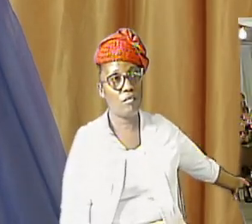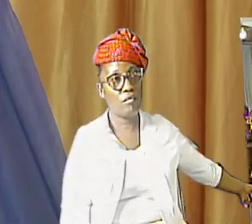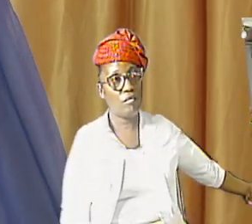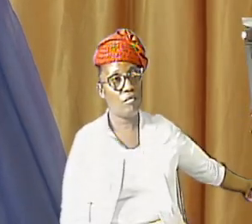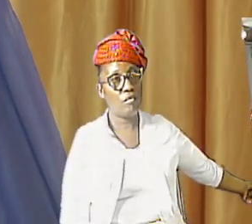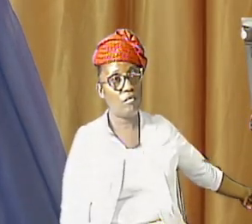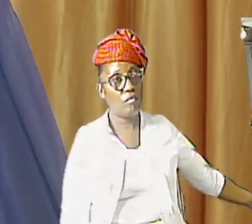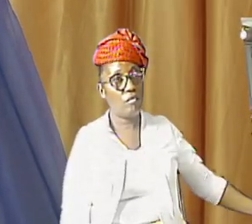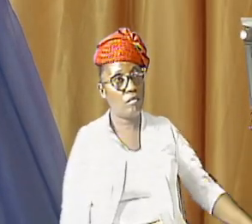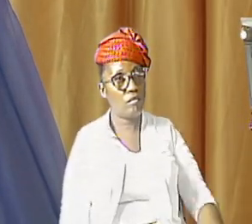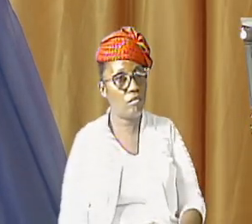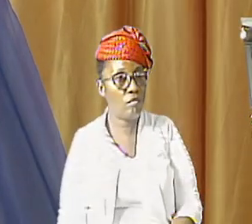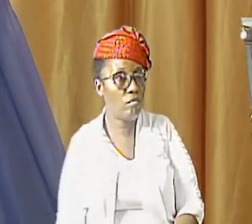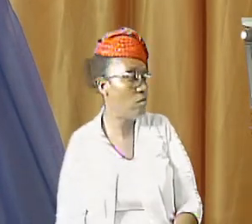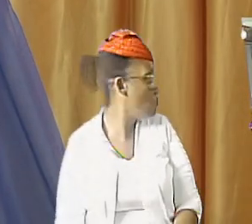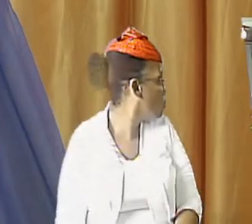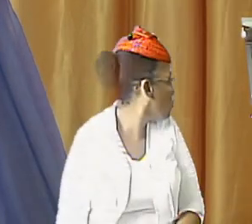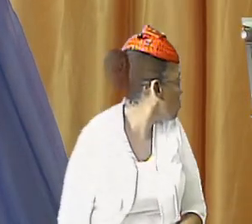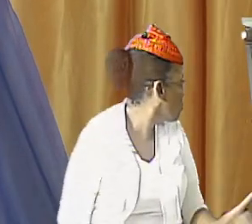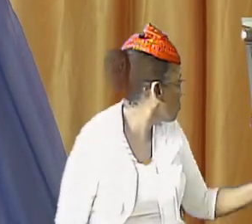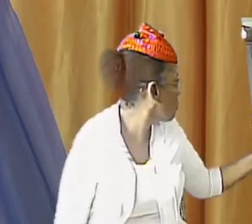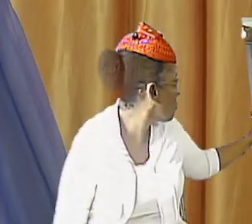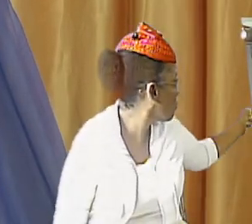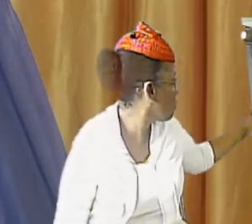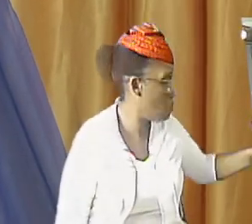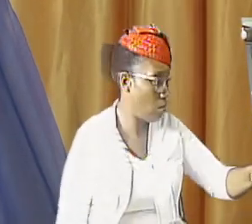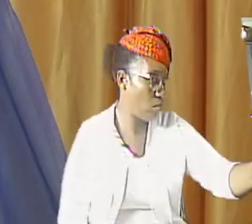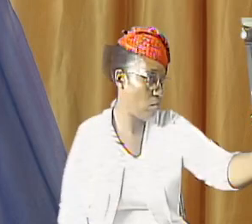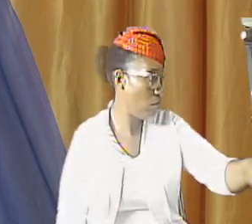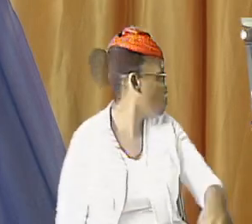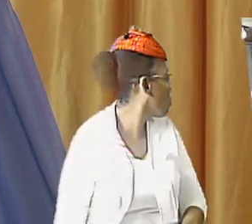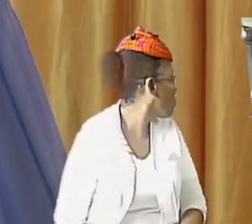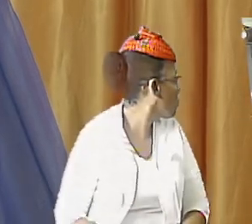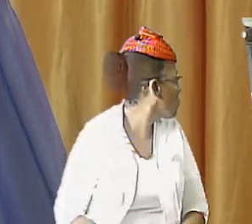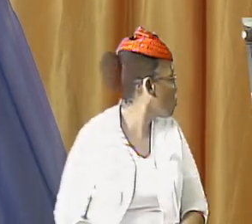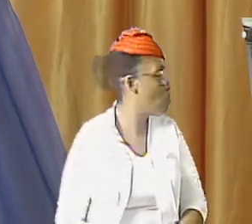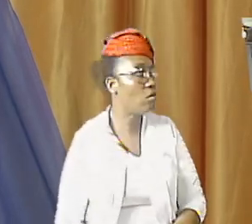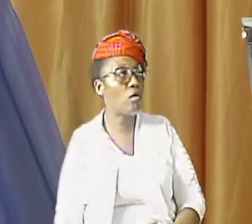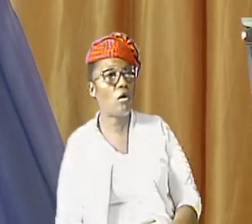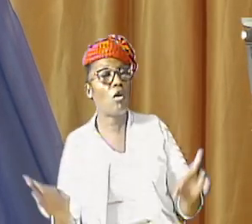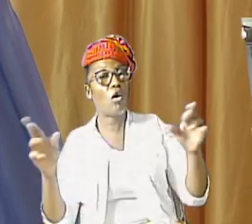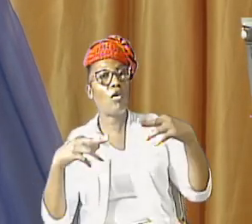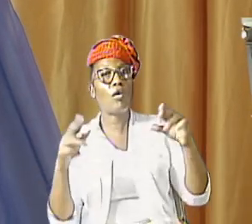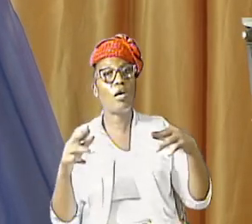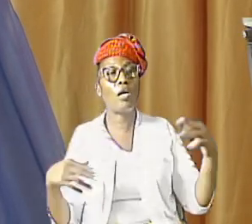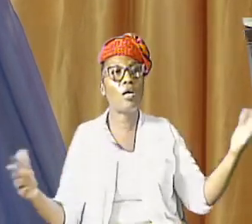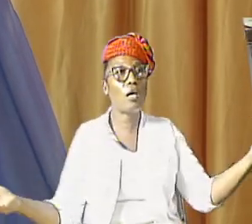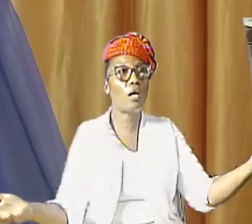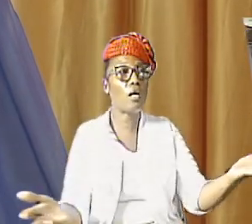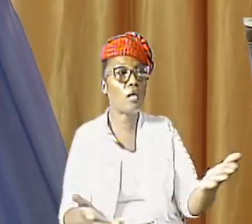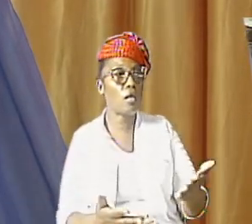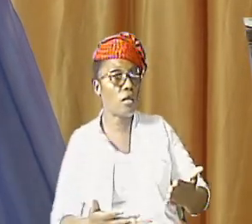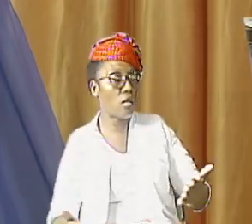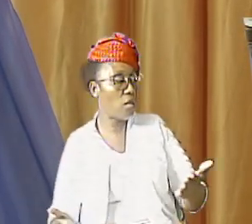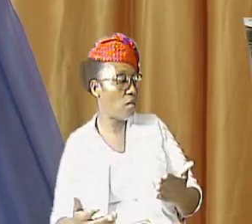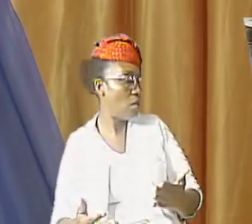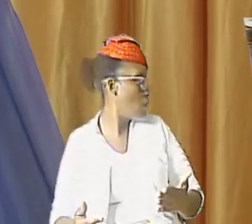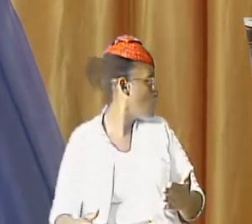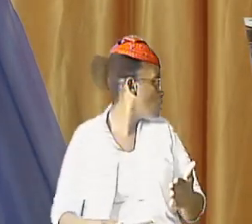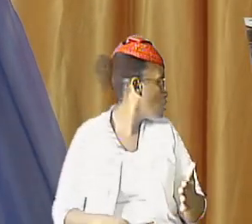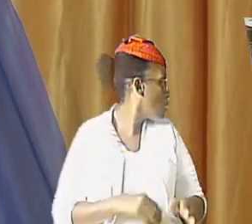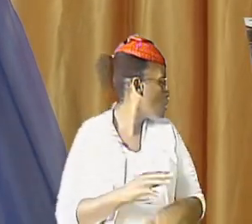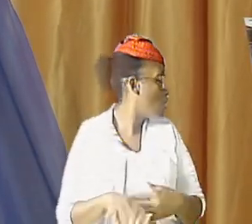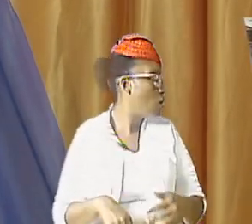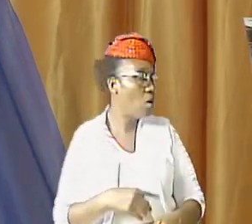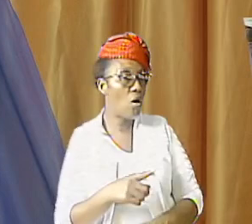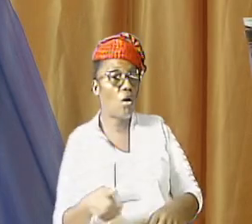already here. Can't you feel his presence? He's already